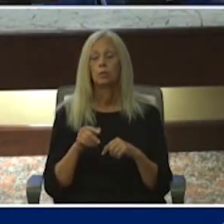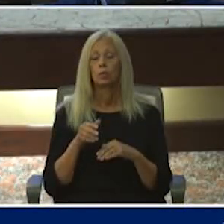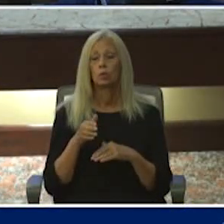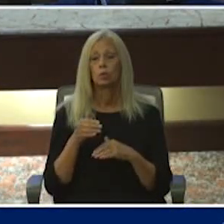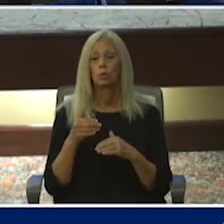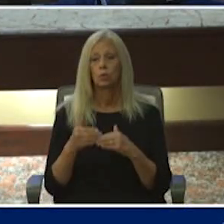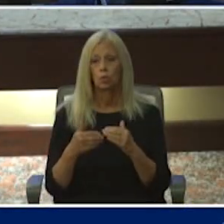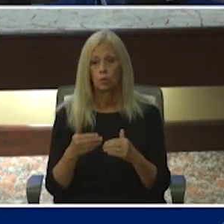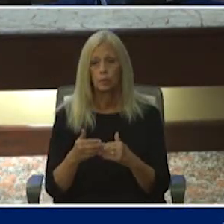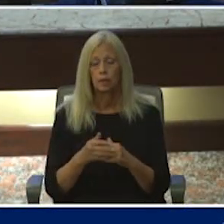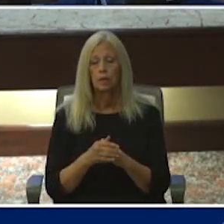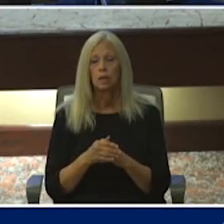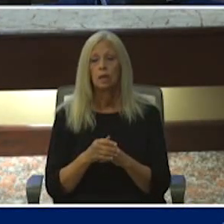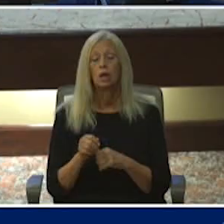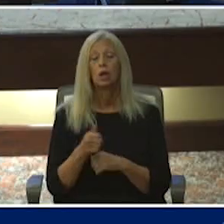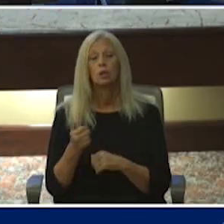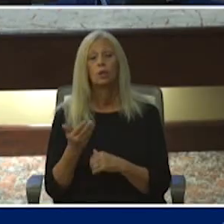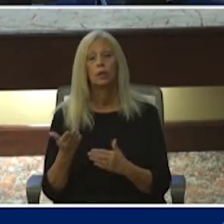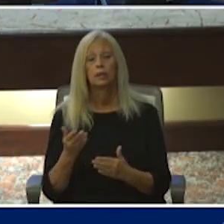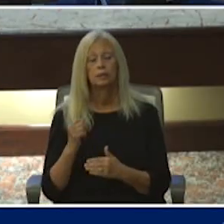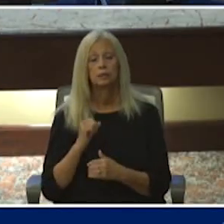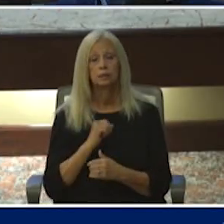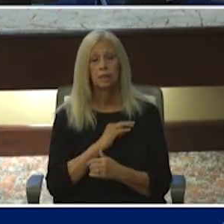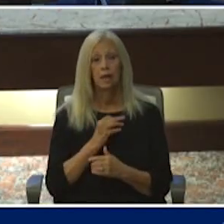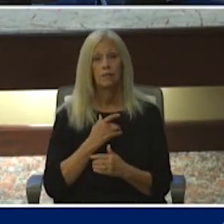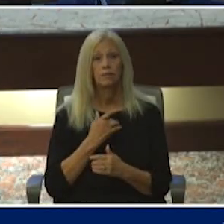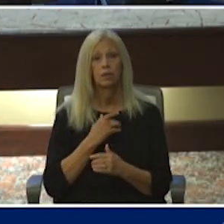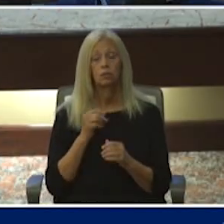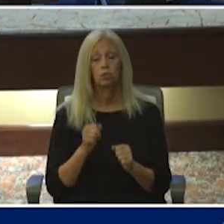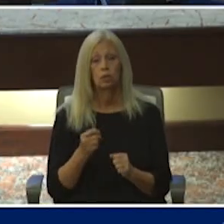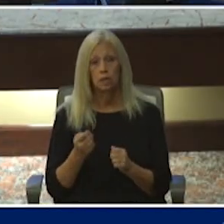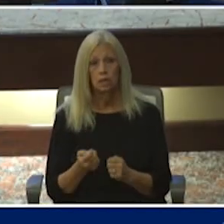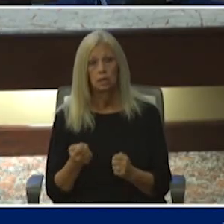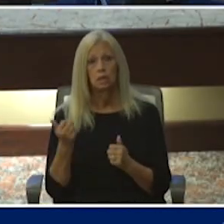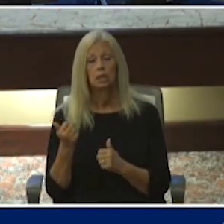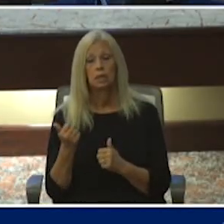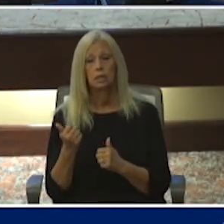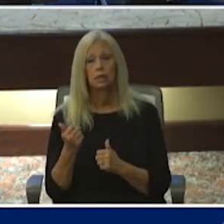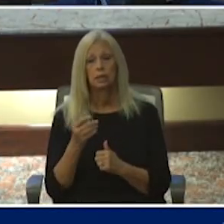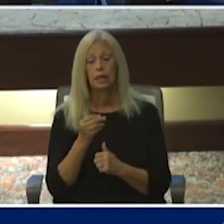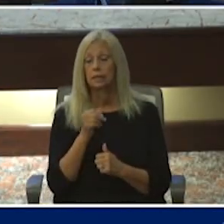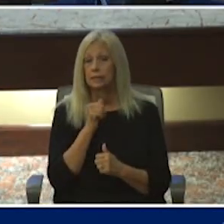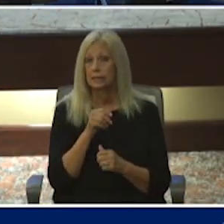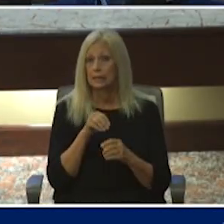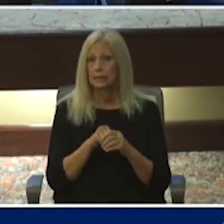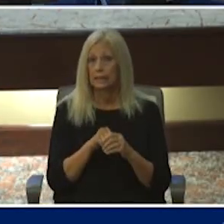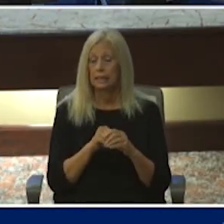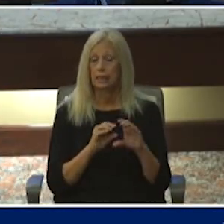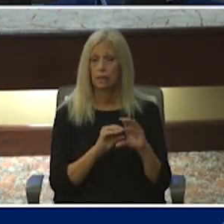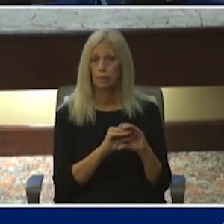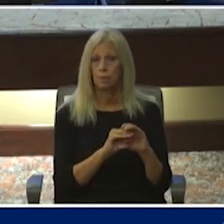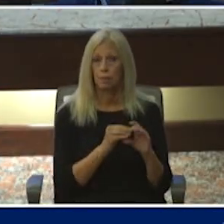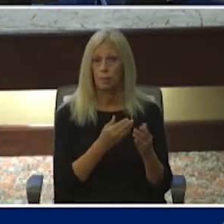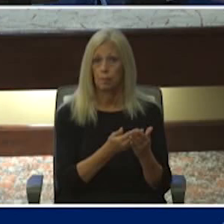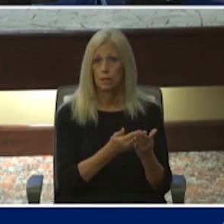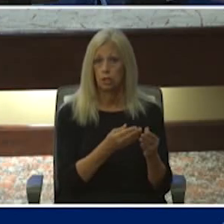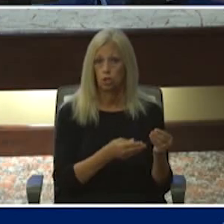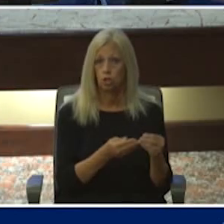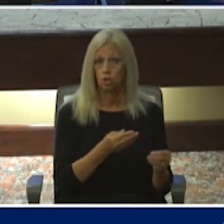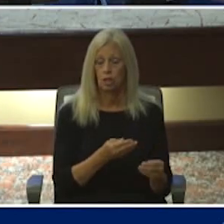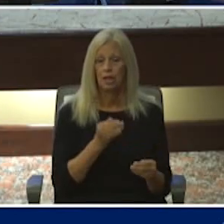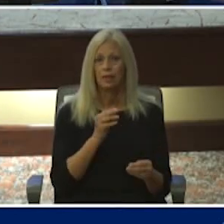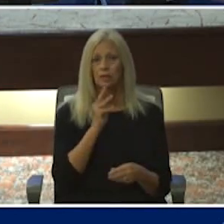Something else that staff felt could be deleted and was not in the budget was the idea of the water